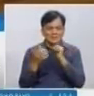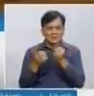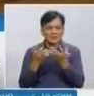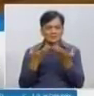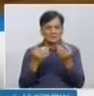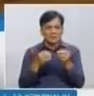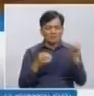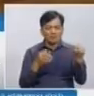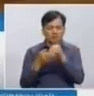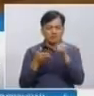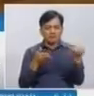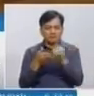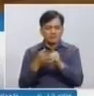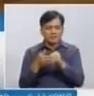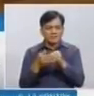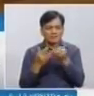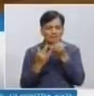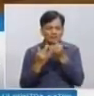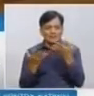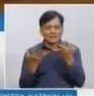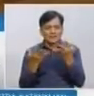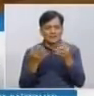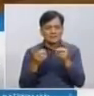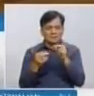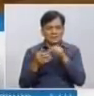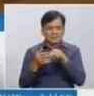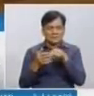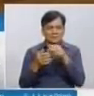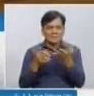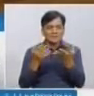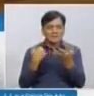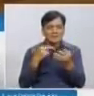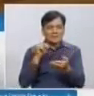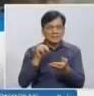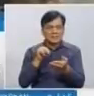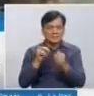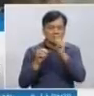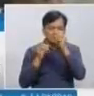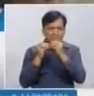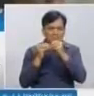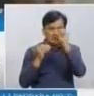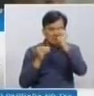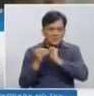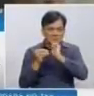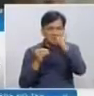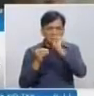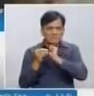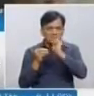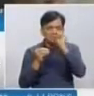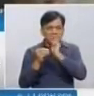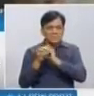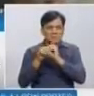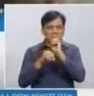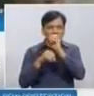para sa ibang tao. We will need loads of understanding and patience to endure and overcome